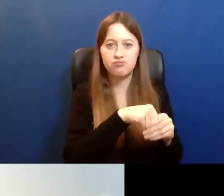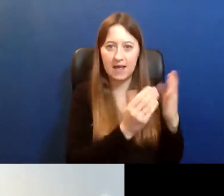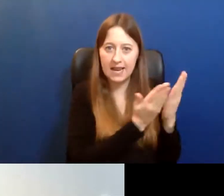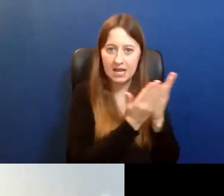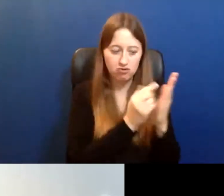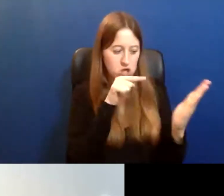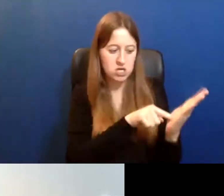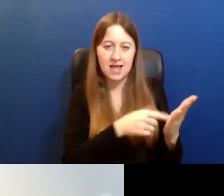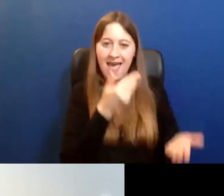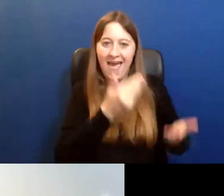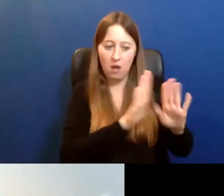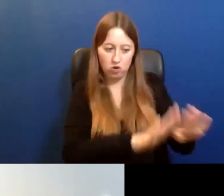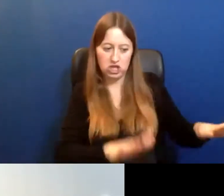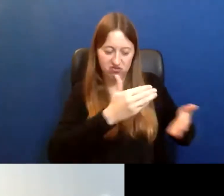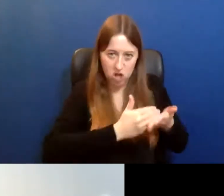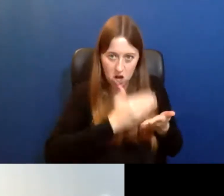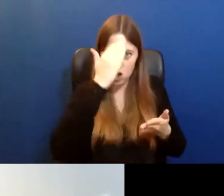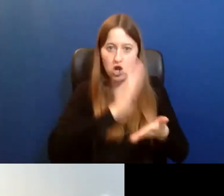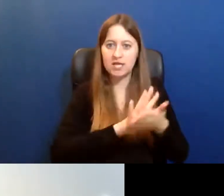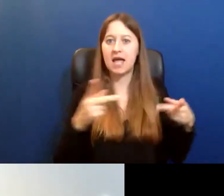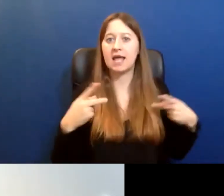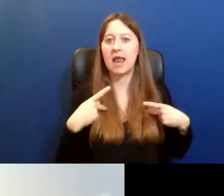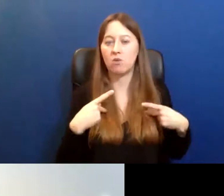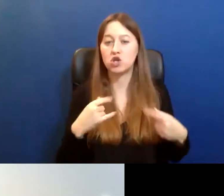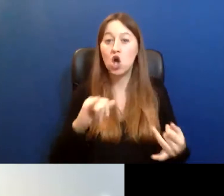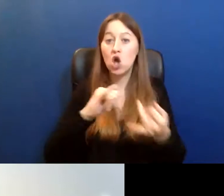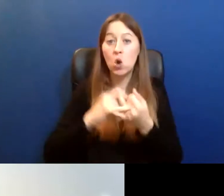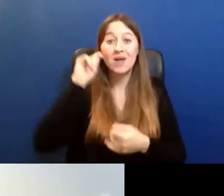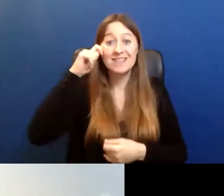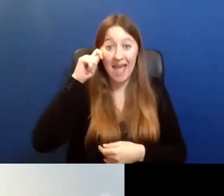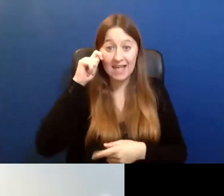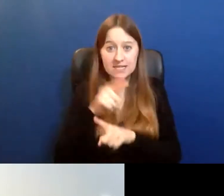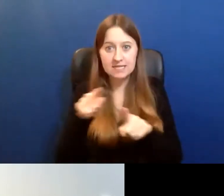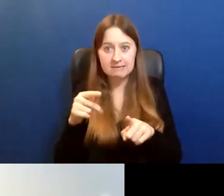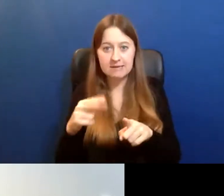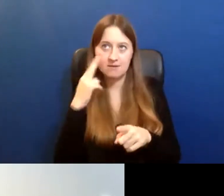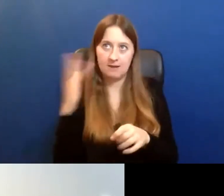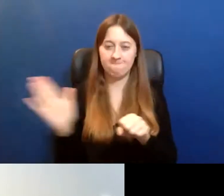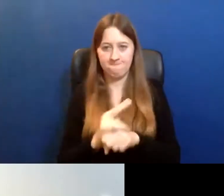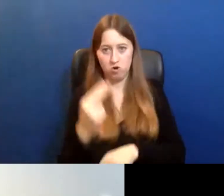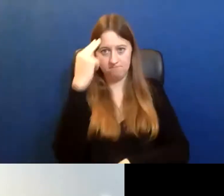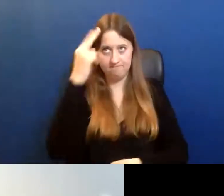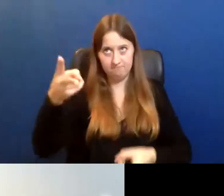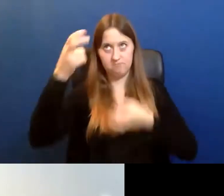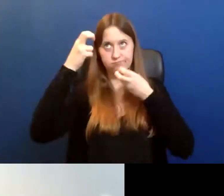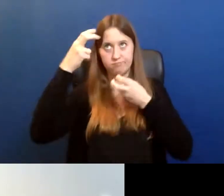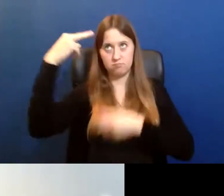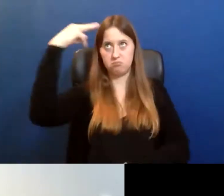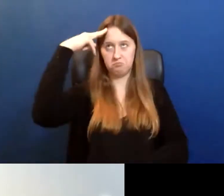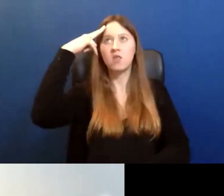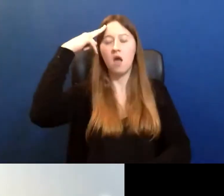learn a sign language, to just get, I think testers need to have a very good grounding in that to undertake this role.